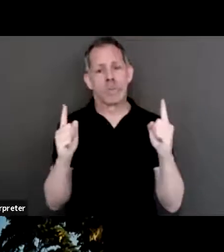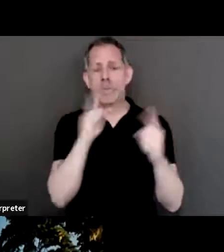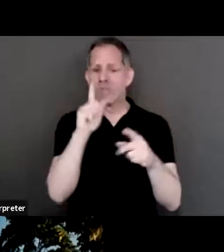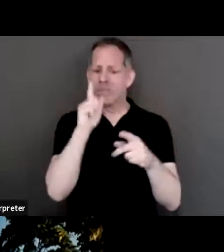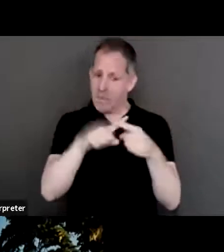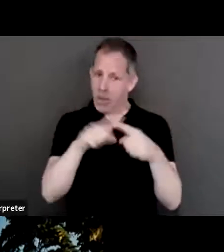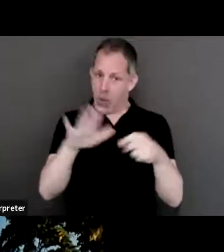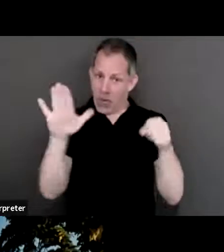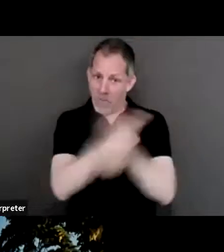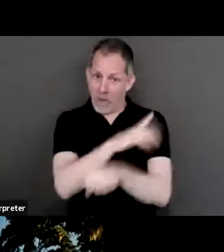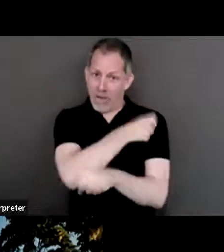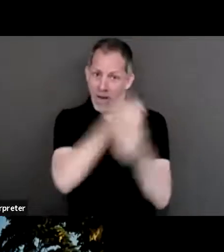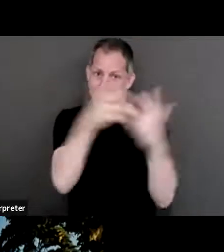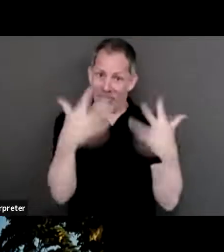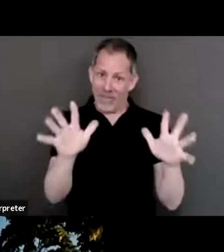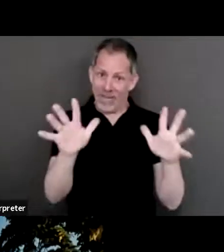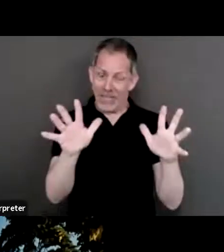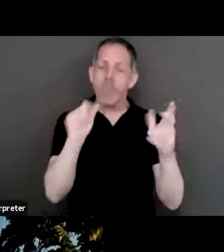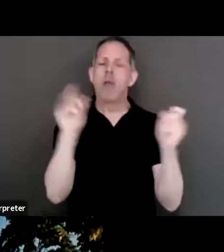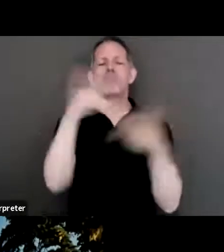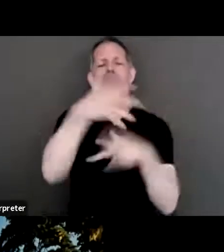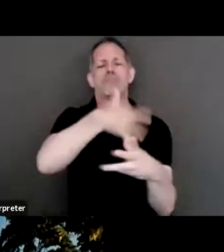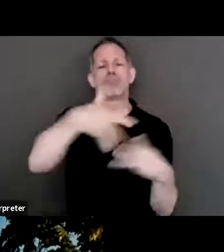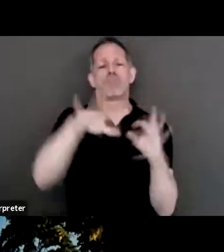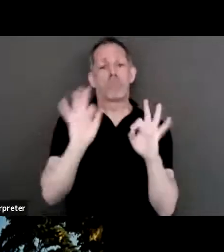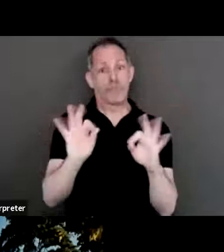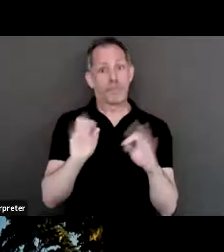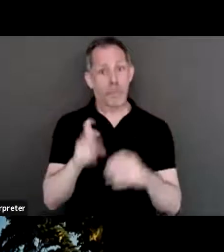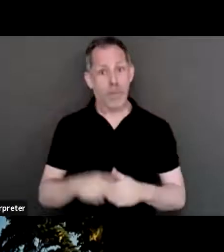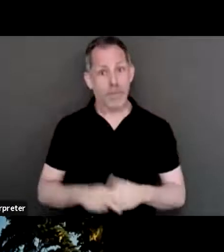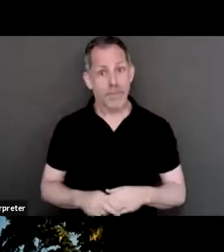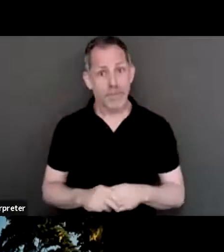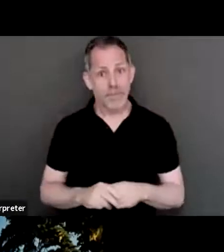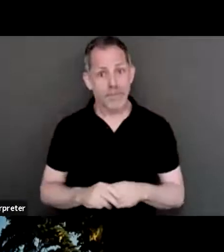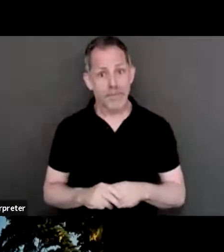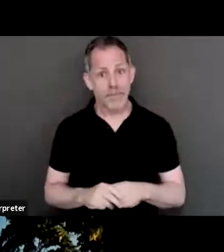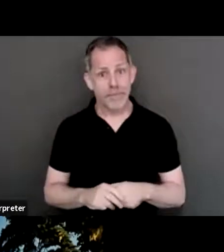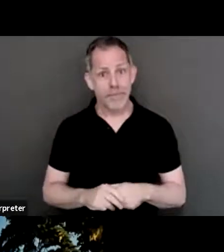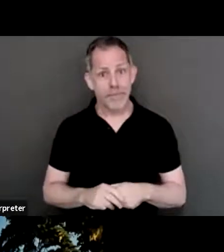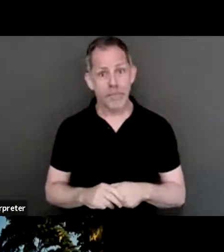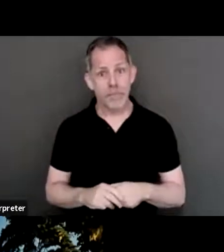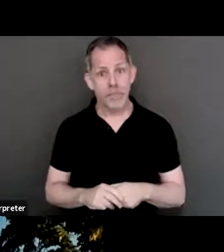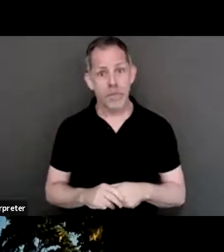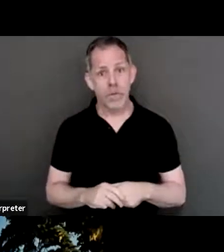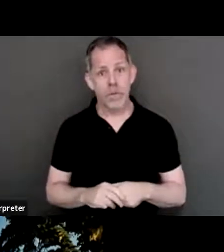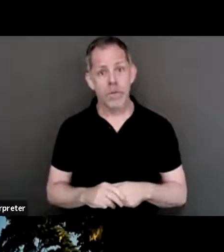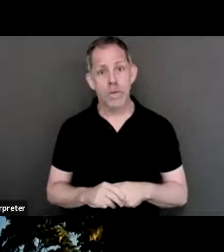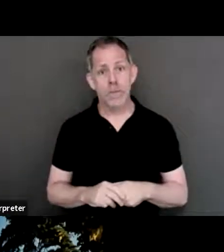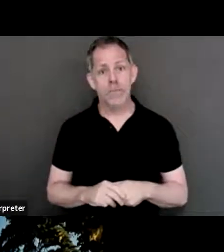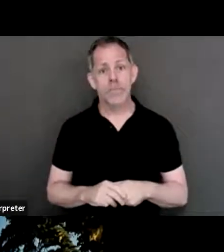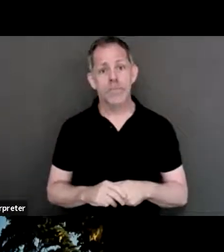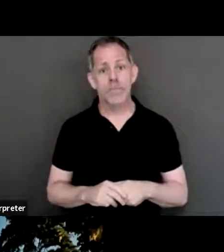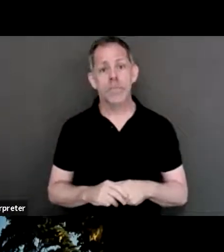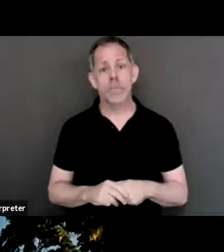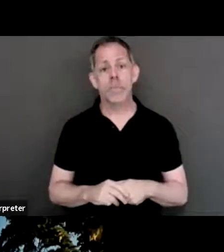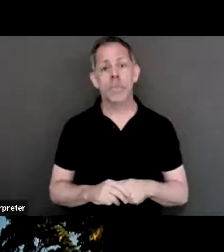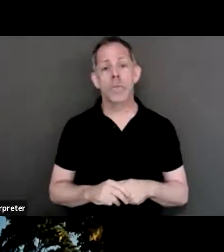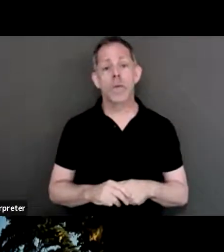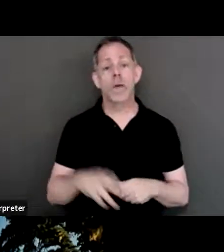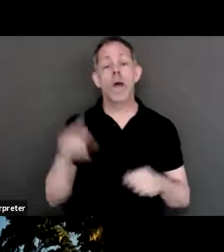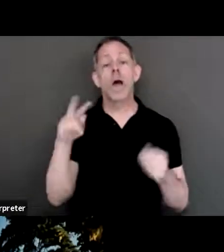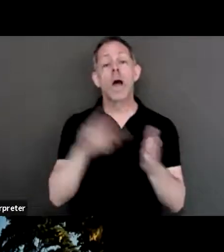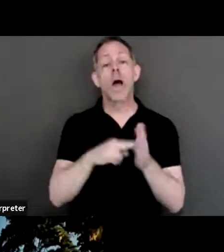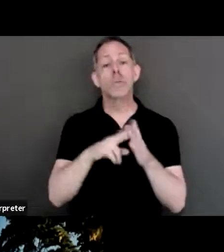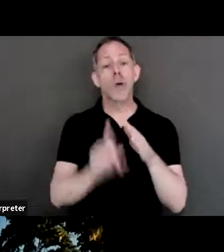also highlighting another epidemic facing the community for quite some time. While it hasn't had as much attention as COVID in